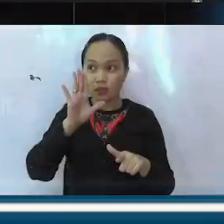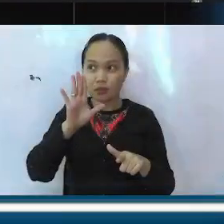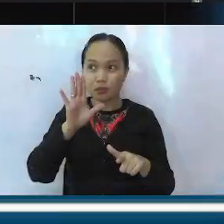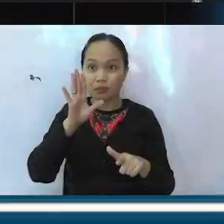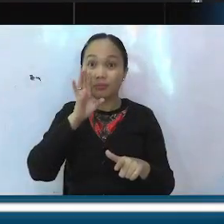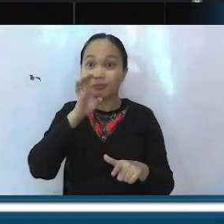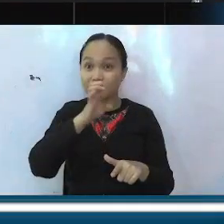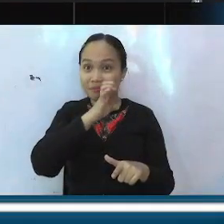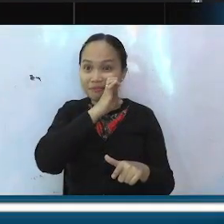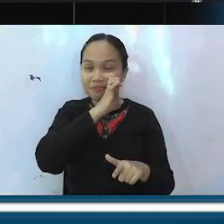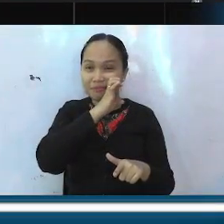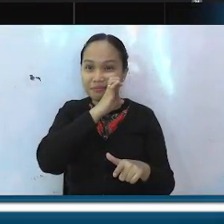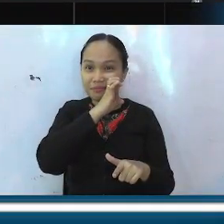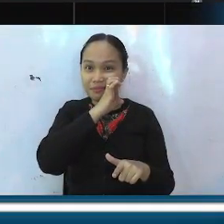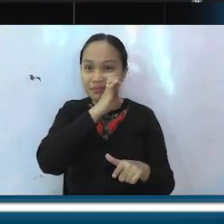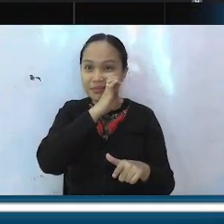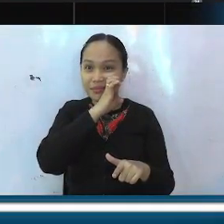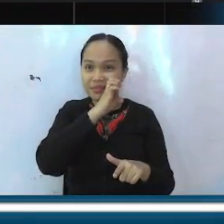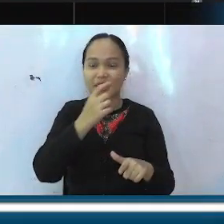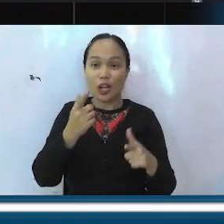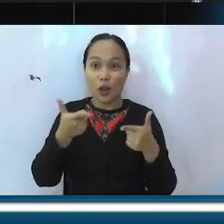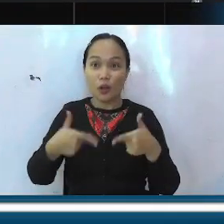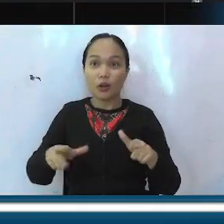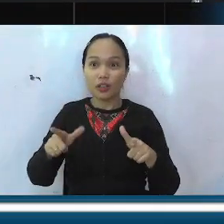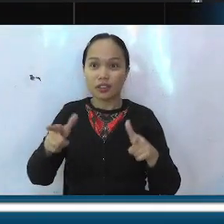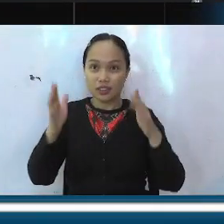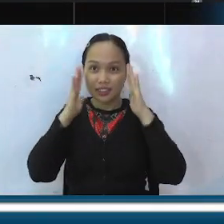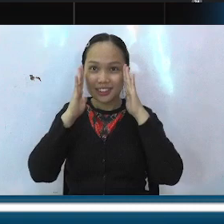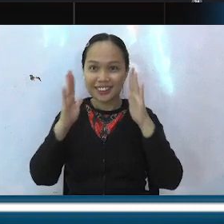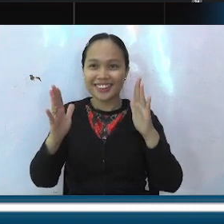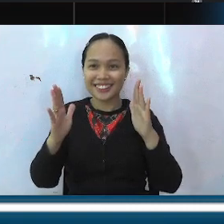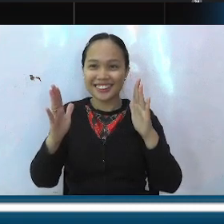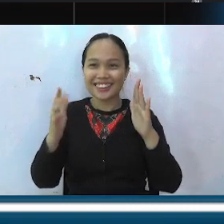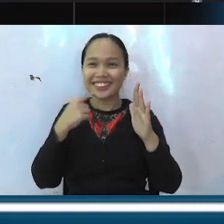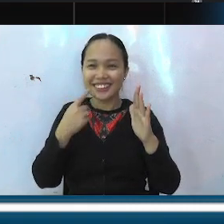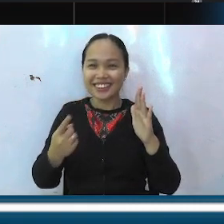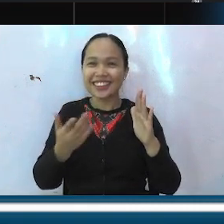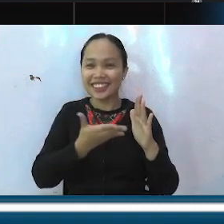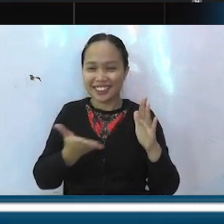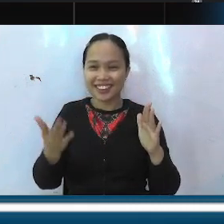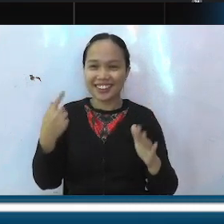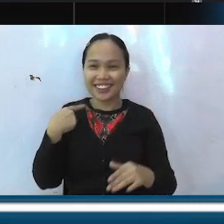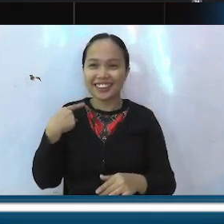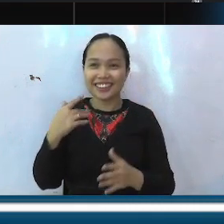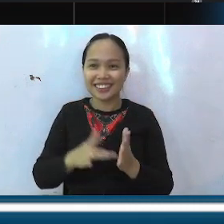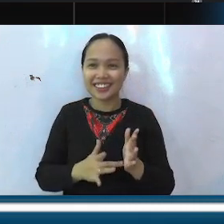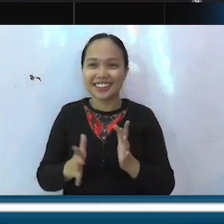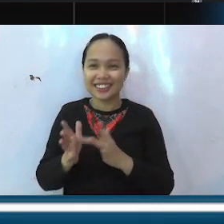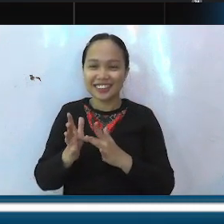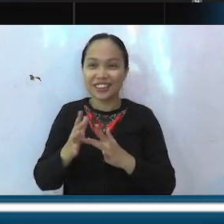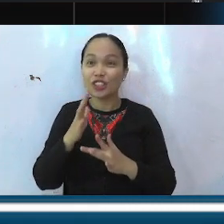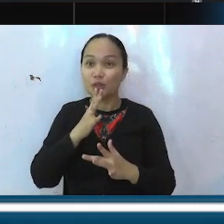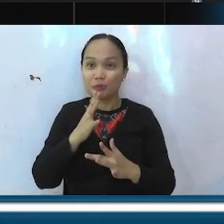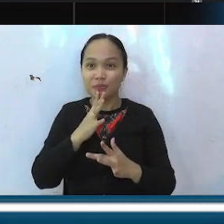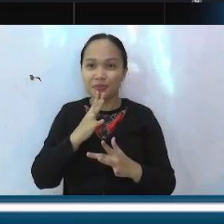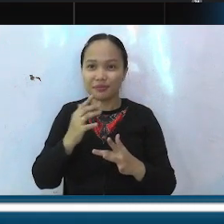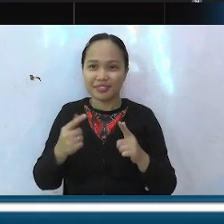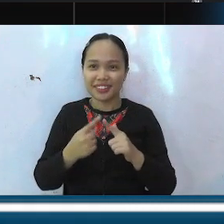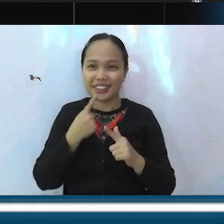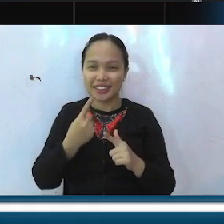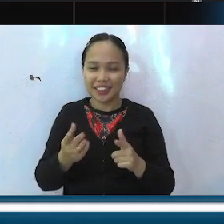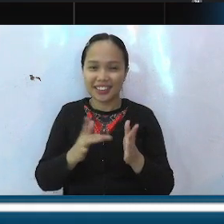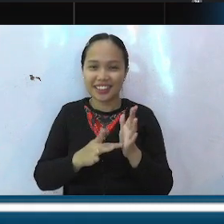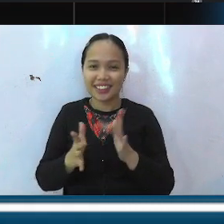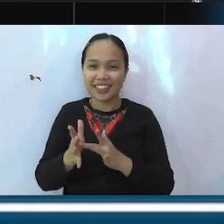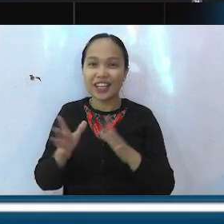look straight. Straight. Yeah. That's it. Straight. Straight. Amen. The Bible tells us, Jesus is speaking. He says,